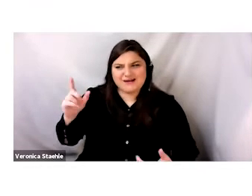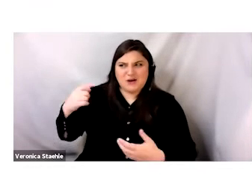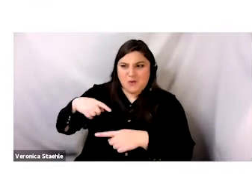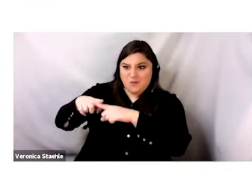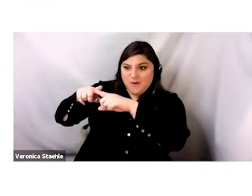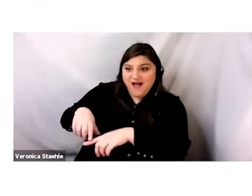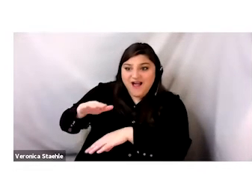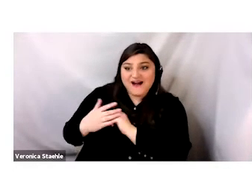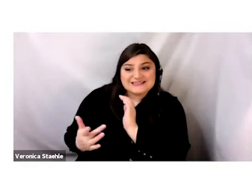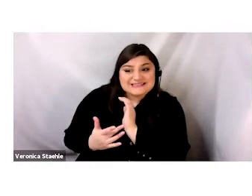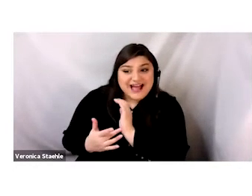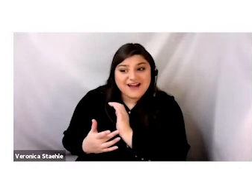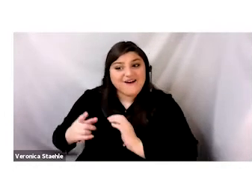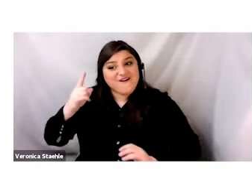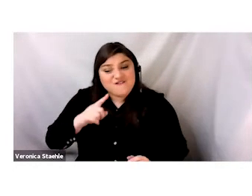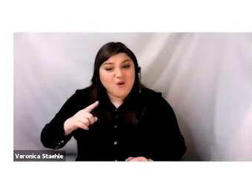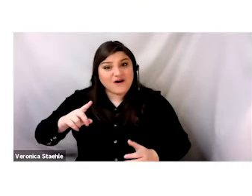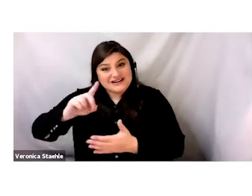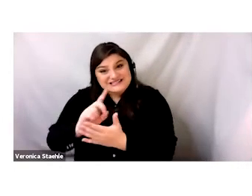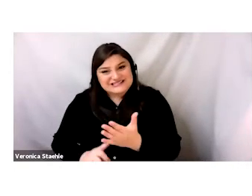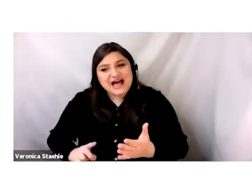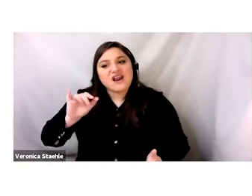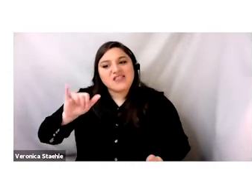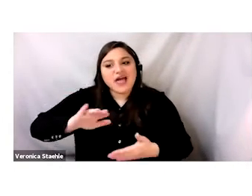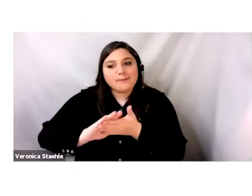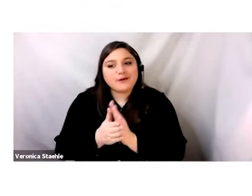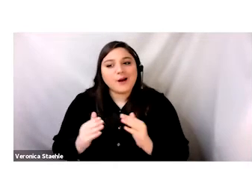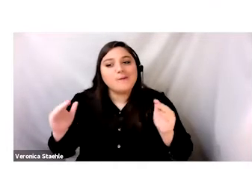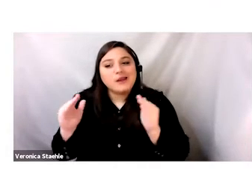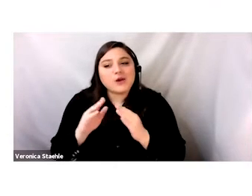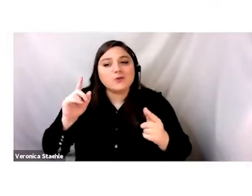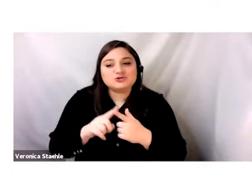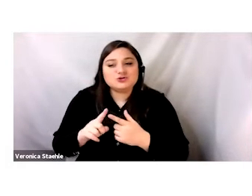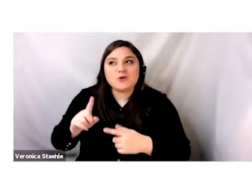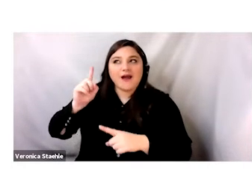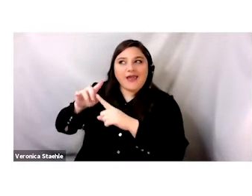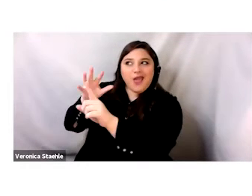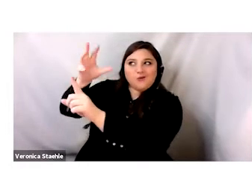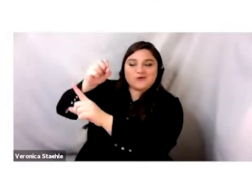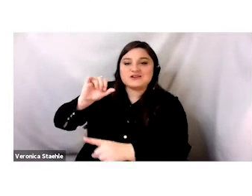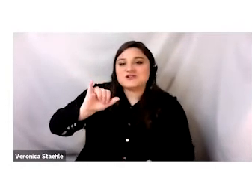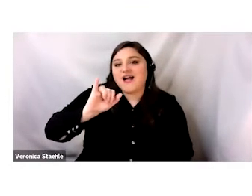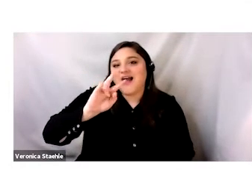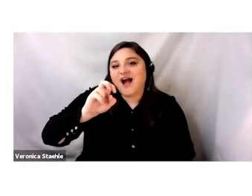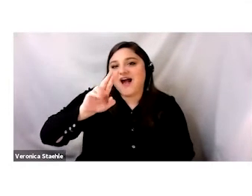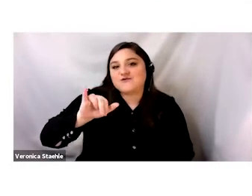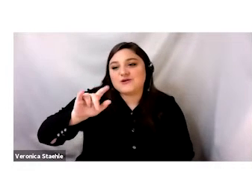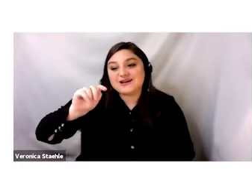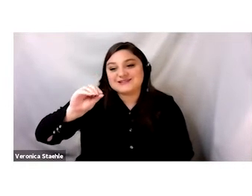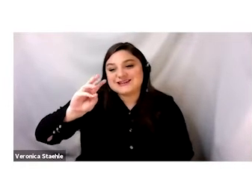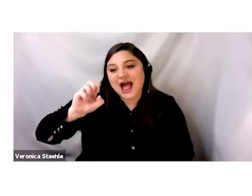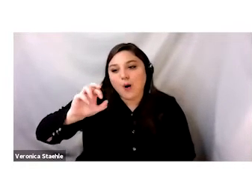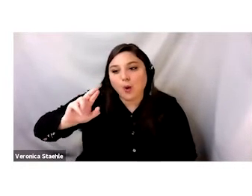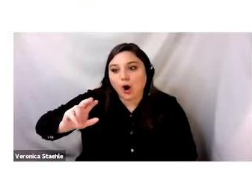tech, which I view as ivory towers, versus the actual purpose of design. In the 1960s, IBM